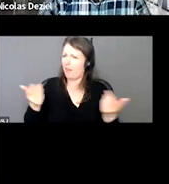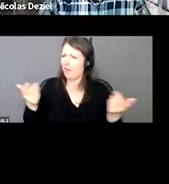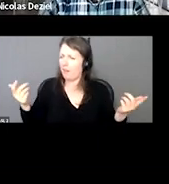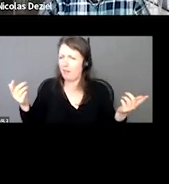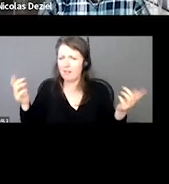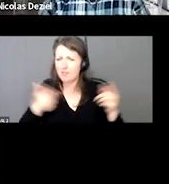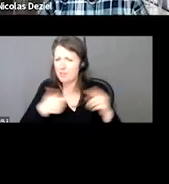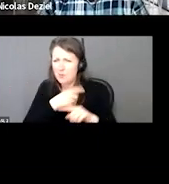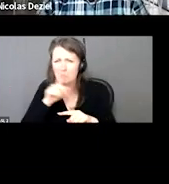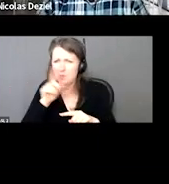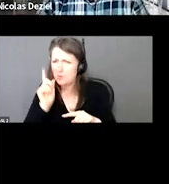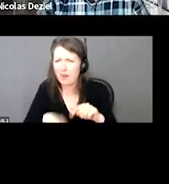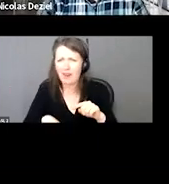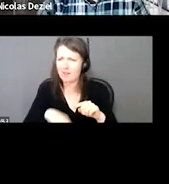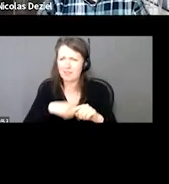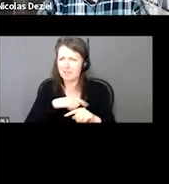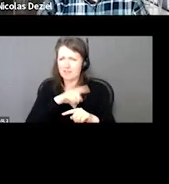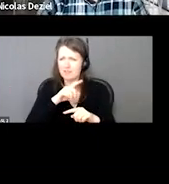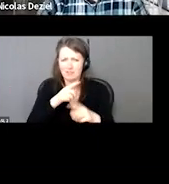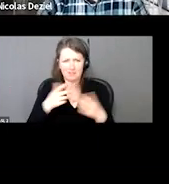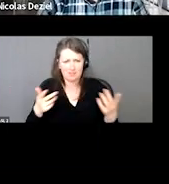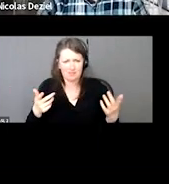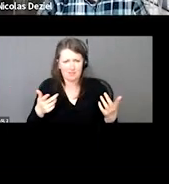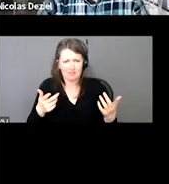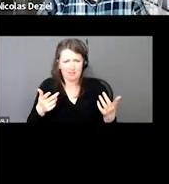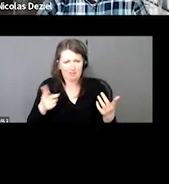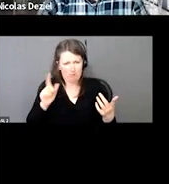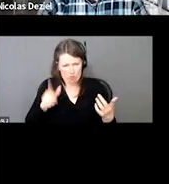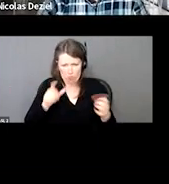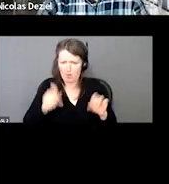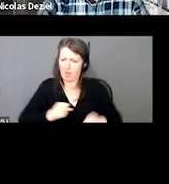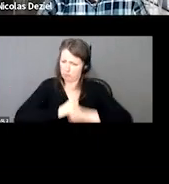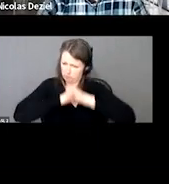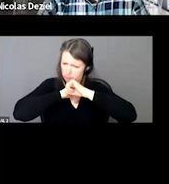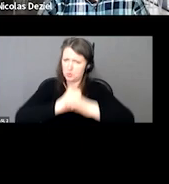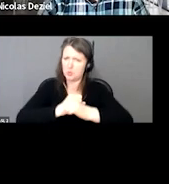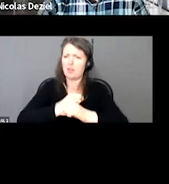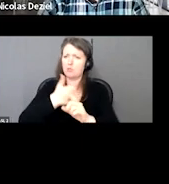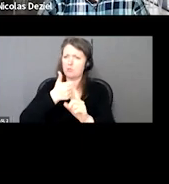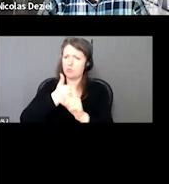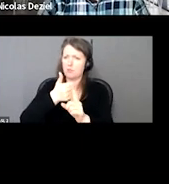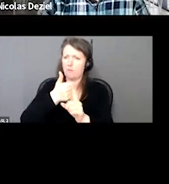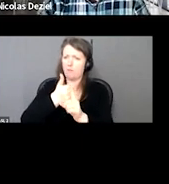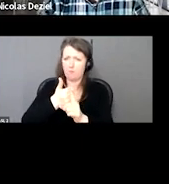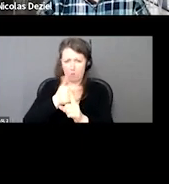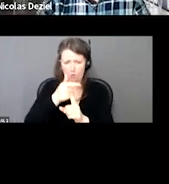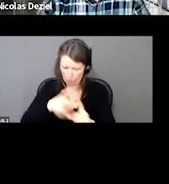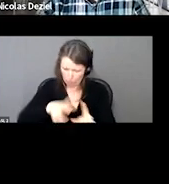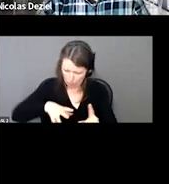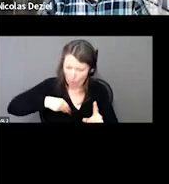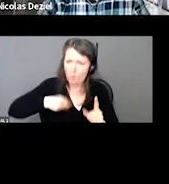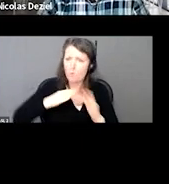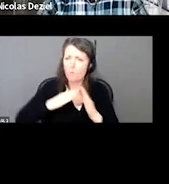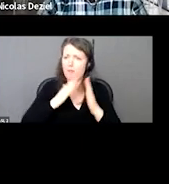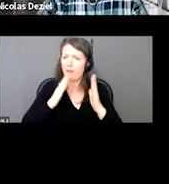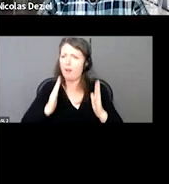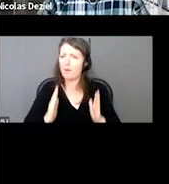rights. So it's very similar in that regard. Until you have the official right to the house in which you live